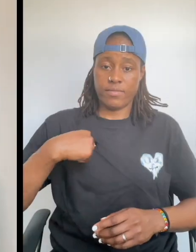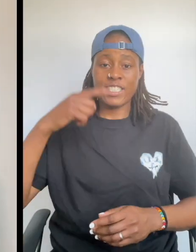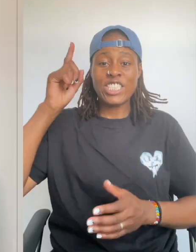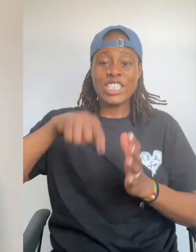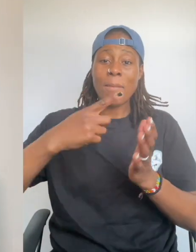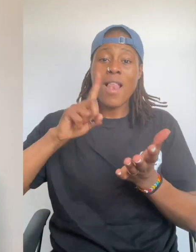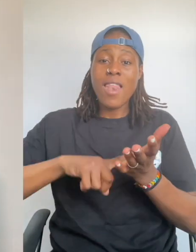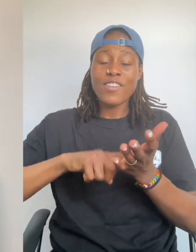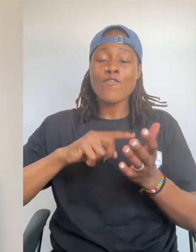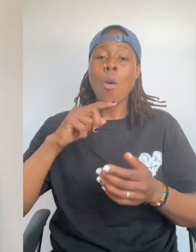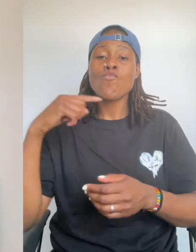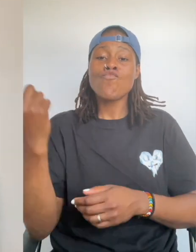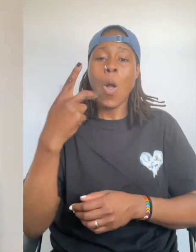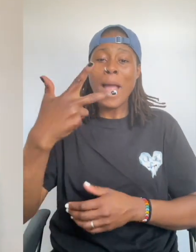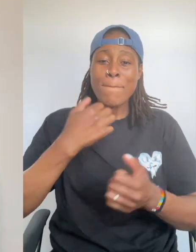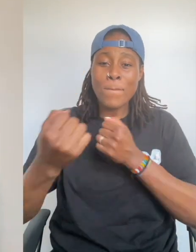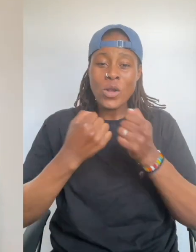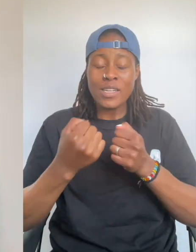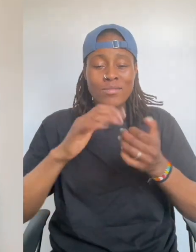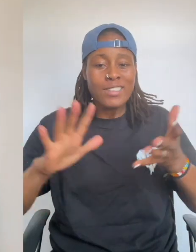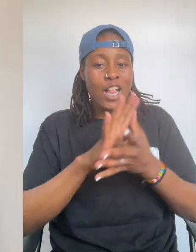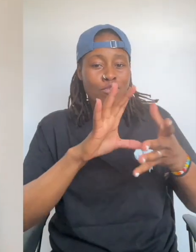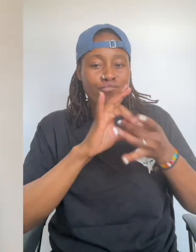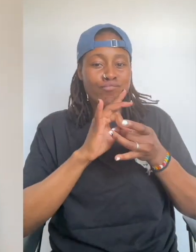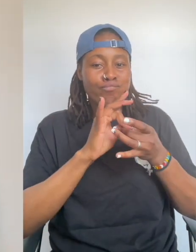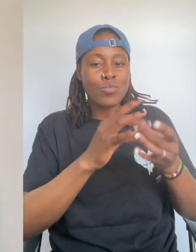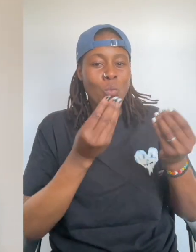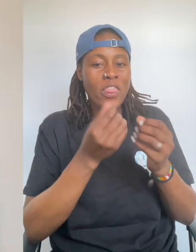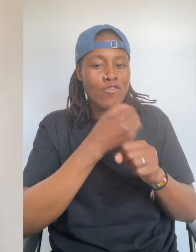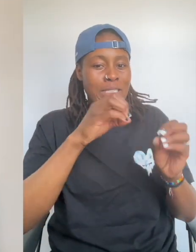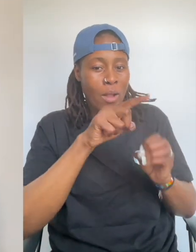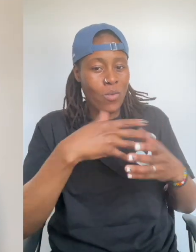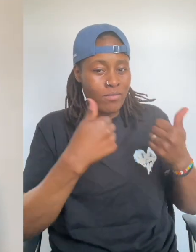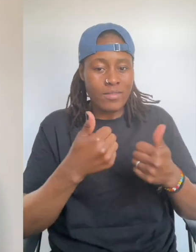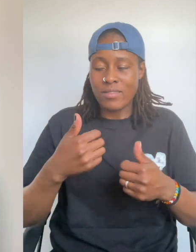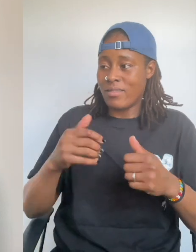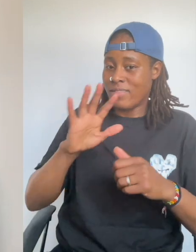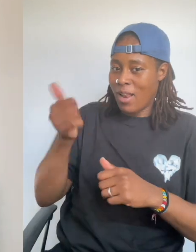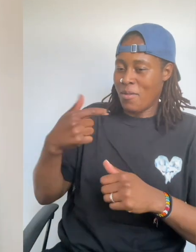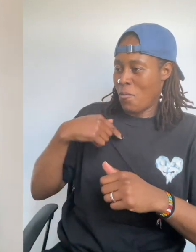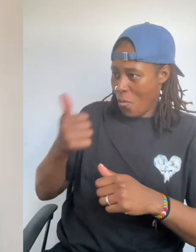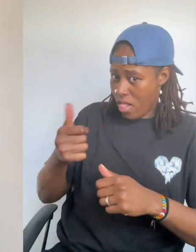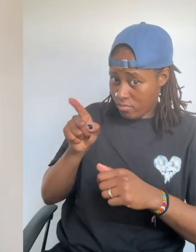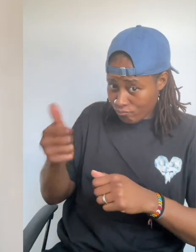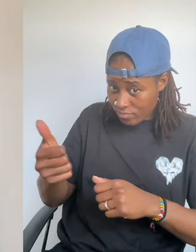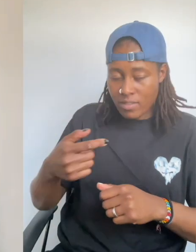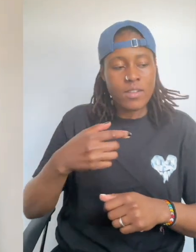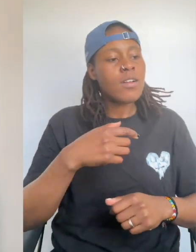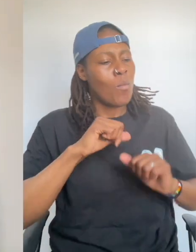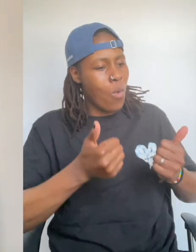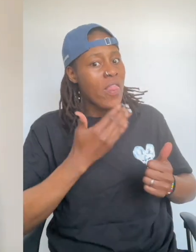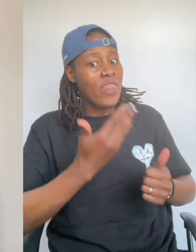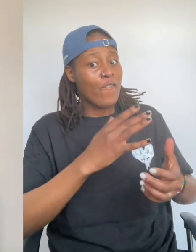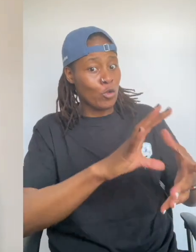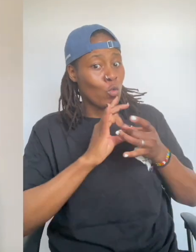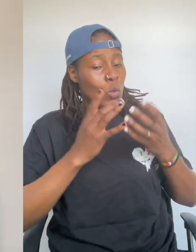This is James Lutton for Round 8 Boxing. Delighted to join with Grace Buckle. Grace, how are you? Hello, I'm good. Thank you very much. How are you? I'm very good, thank you. Thanks for joining me